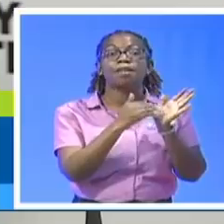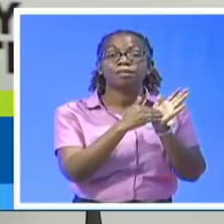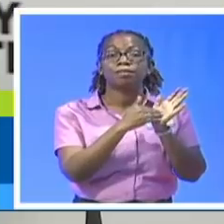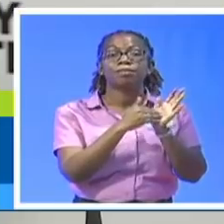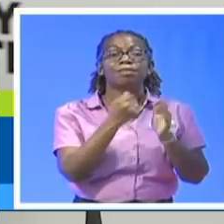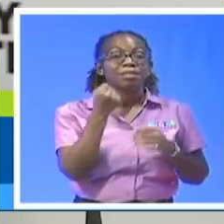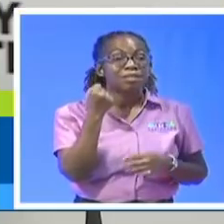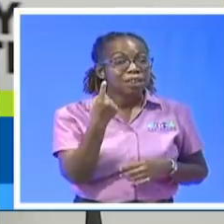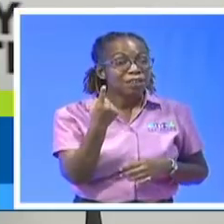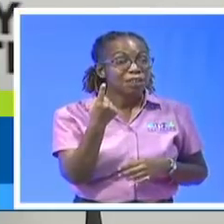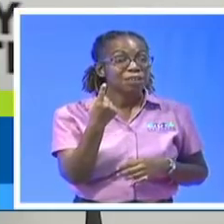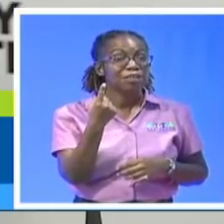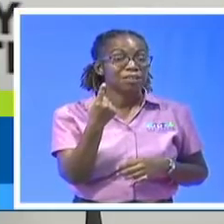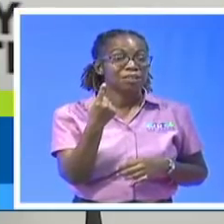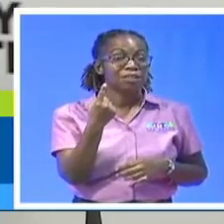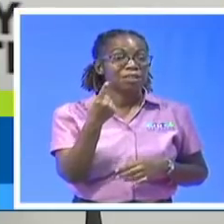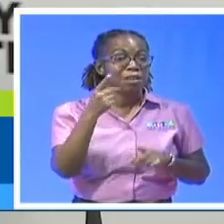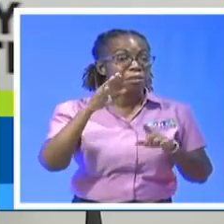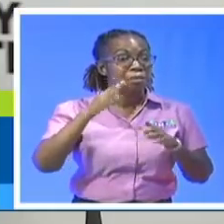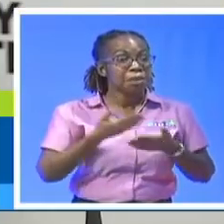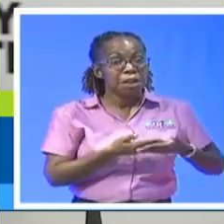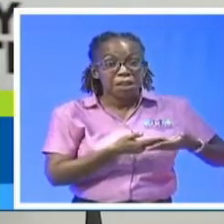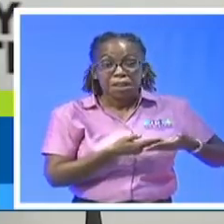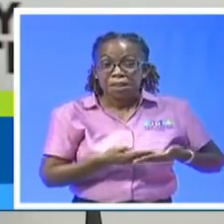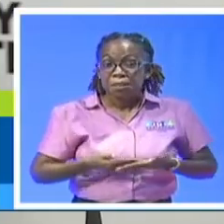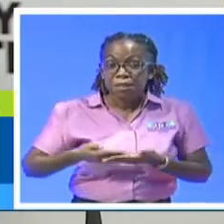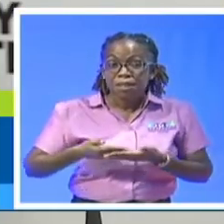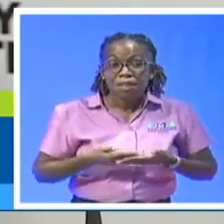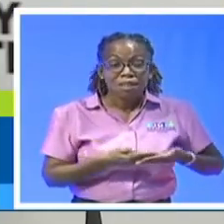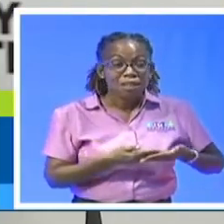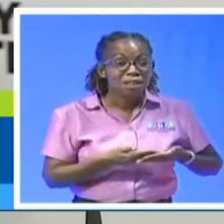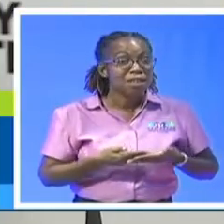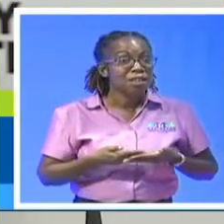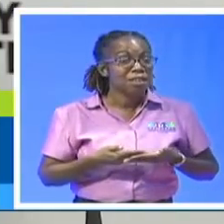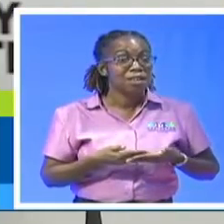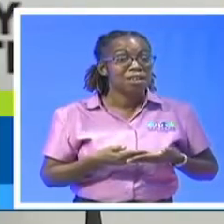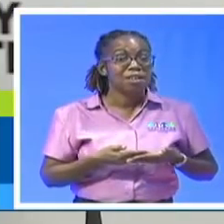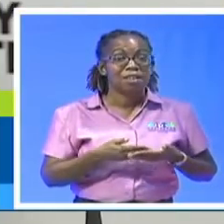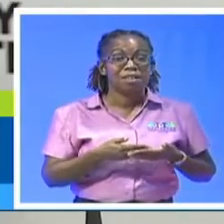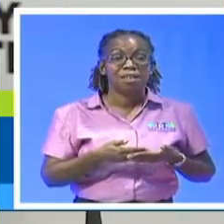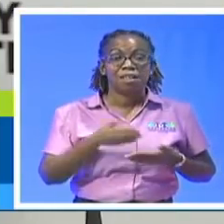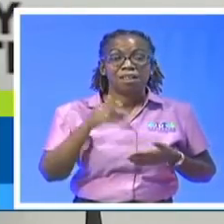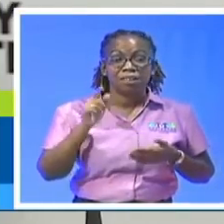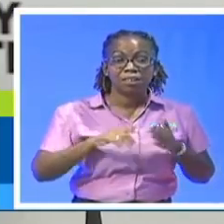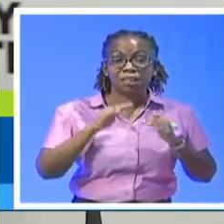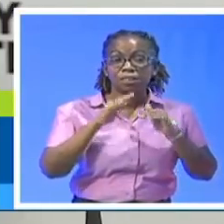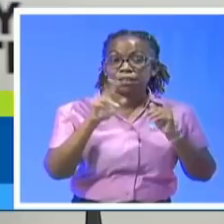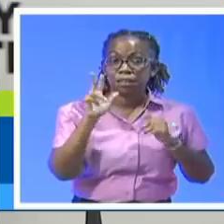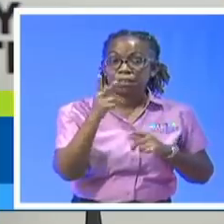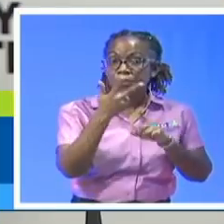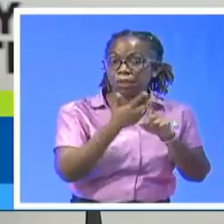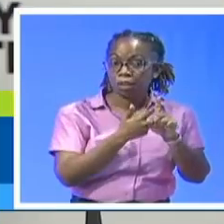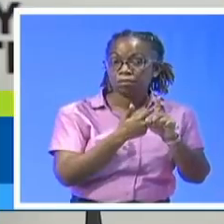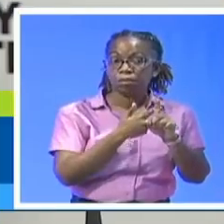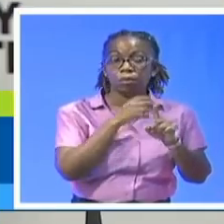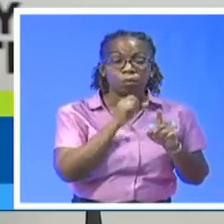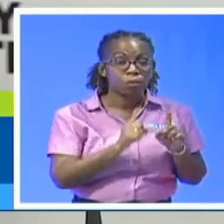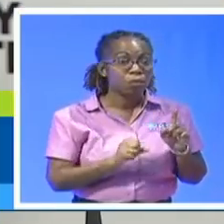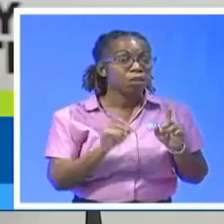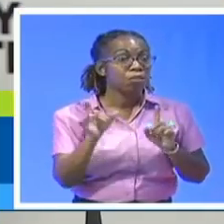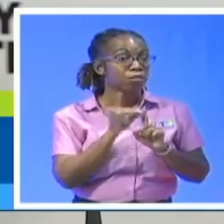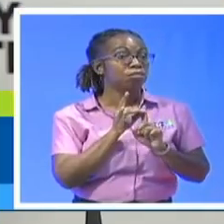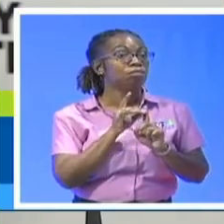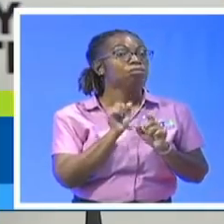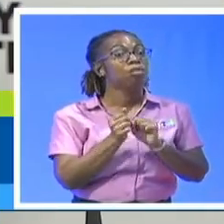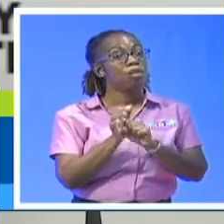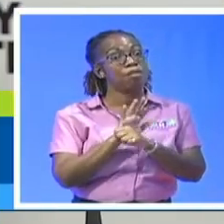11 toddlers, babies, under 3 months old are contracting COVID.